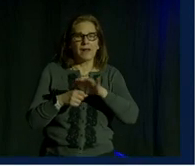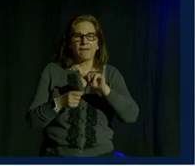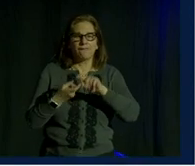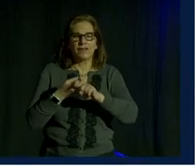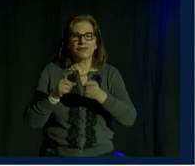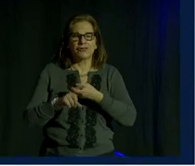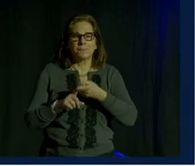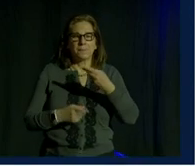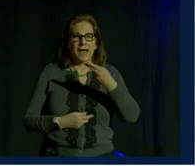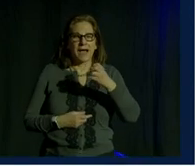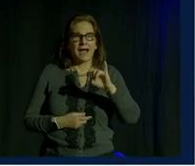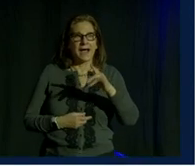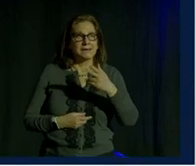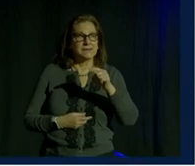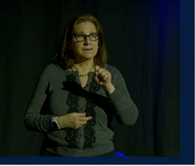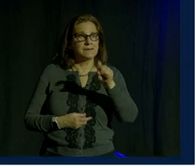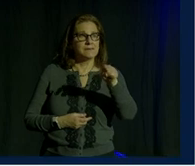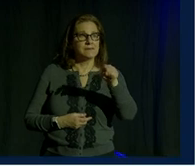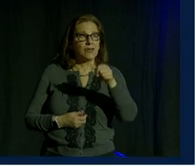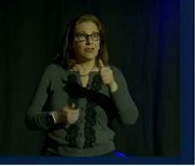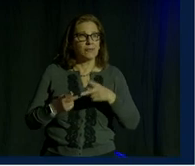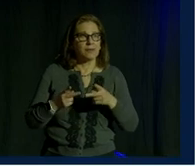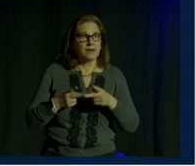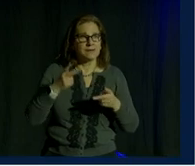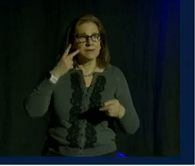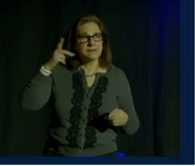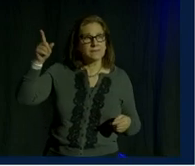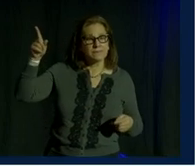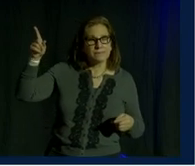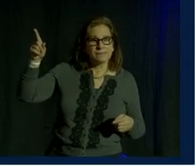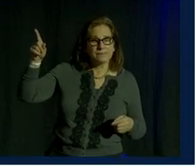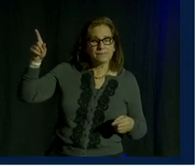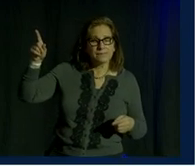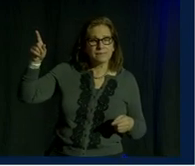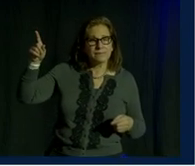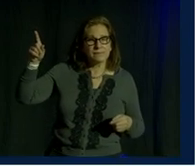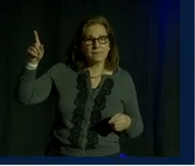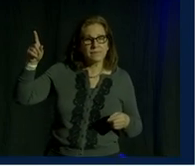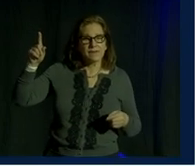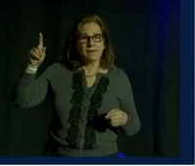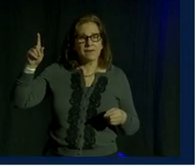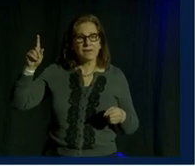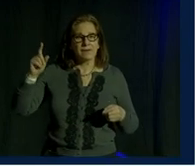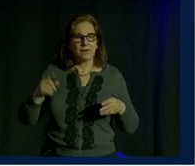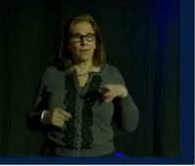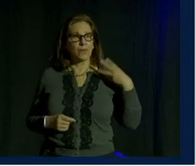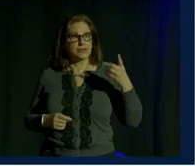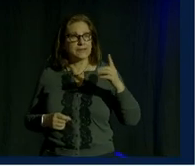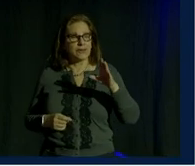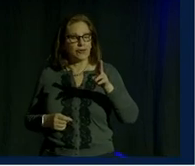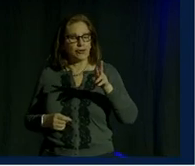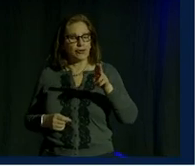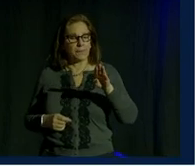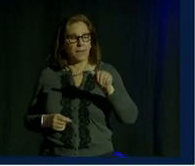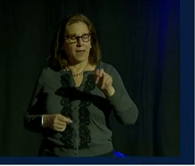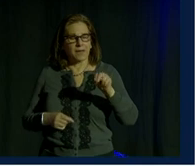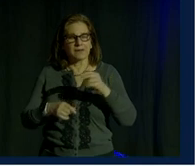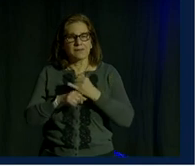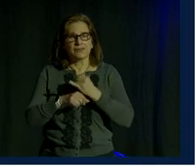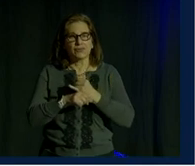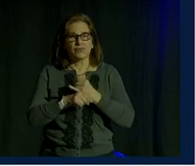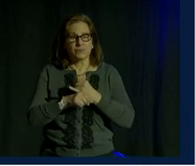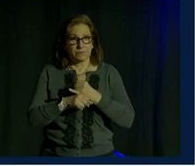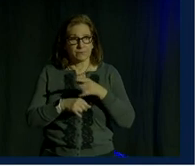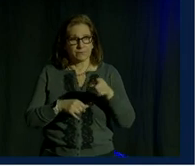Office of Planning, along with the Washington Urban Land Institute, Metropolitan Washington Council of Governments, and